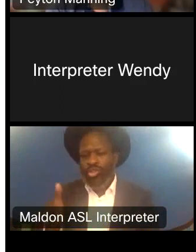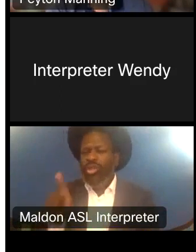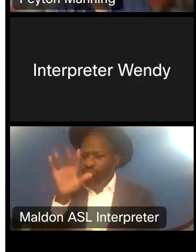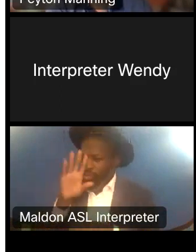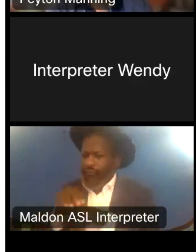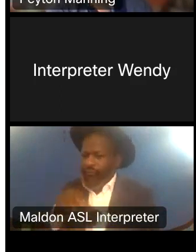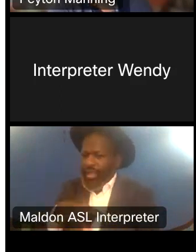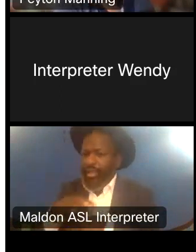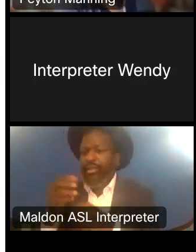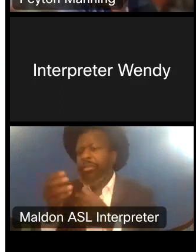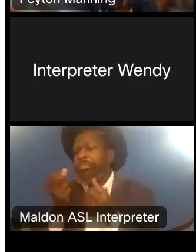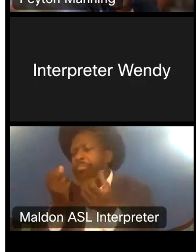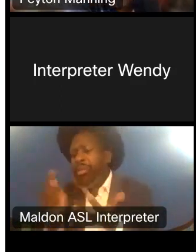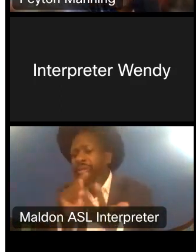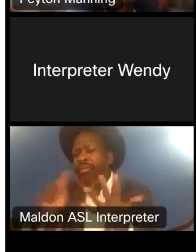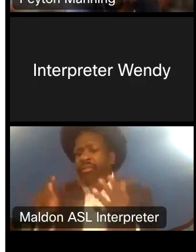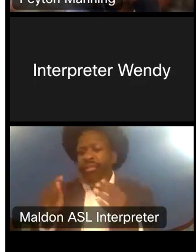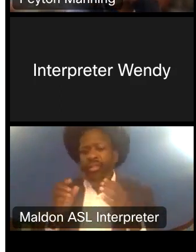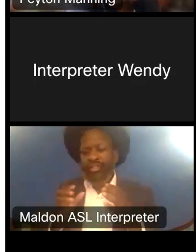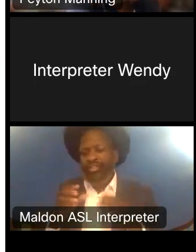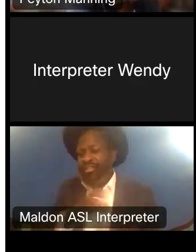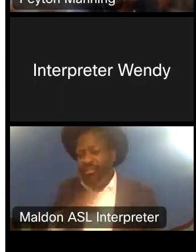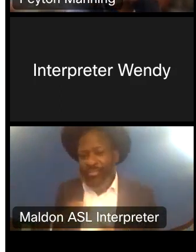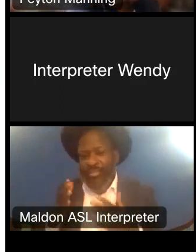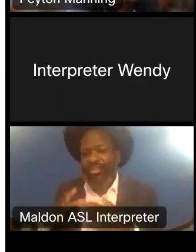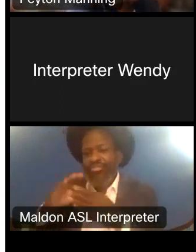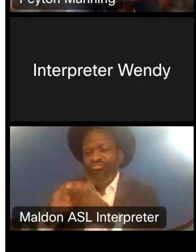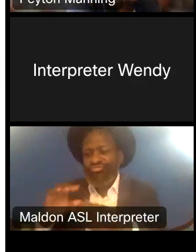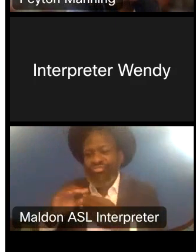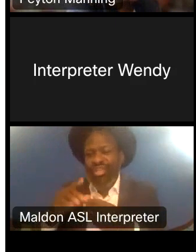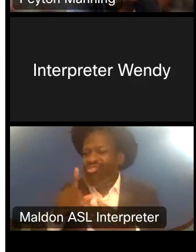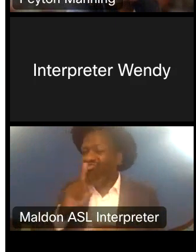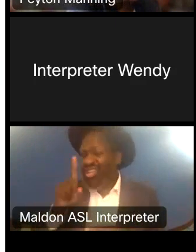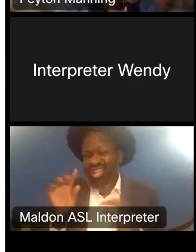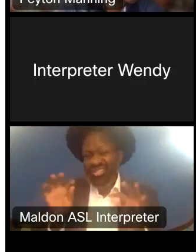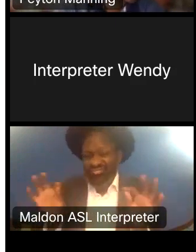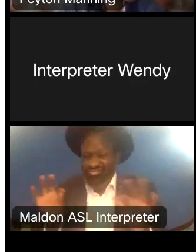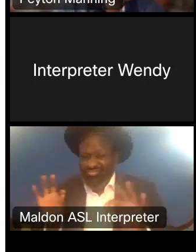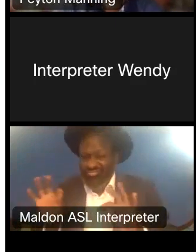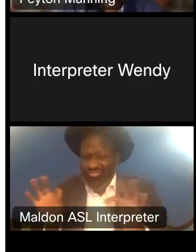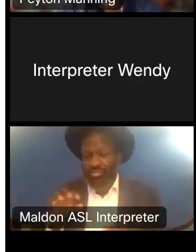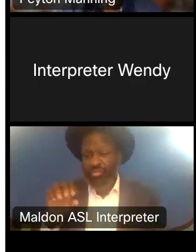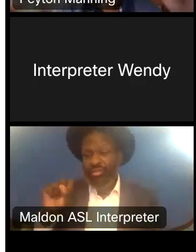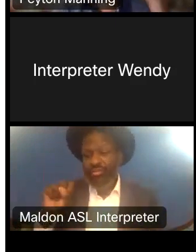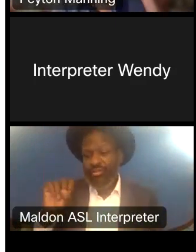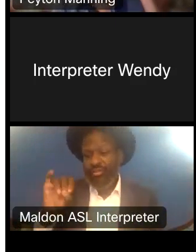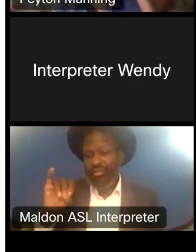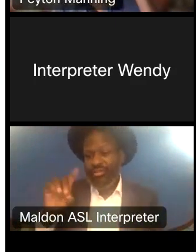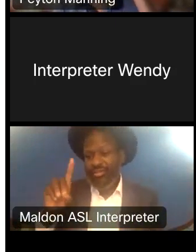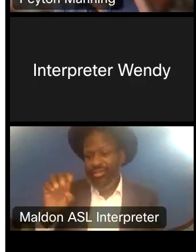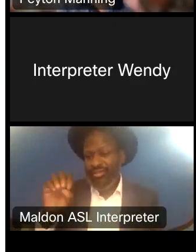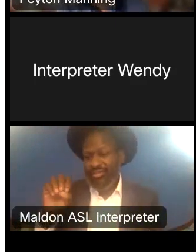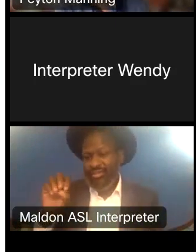commissioners mentioned, that's a glorified sidewalk, basically, because at a later date, you might have